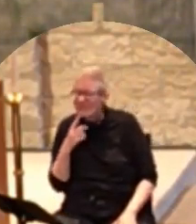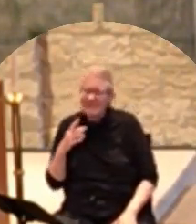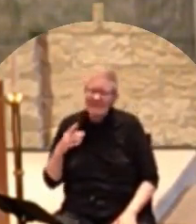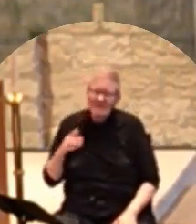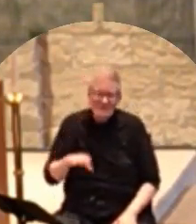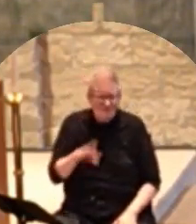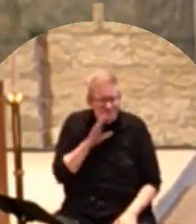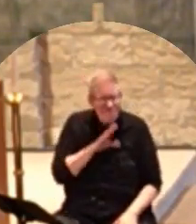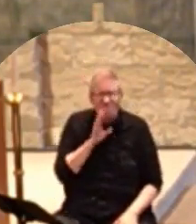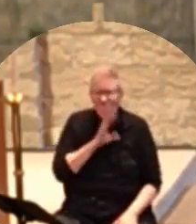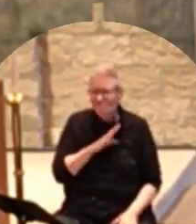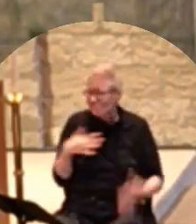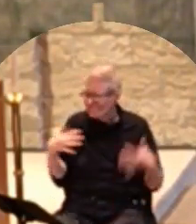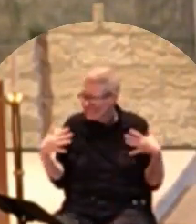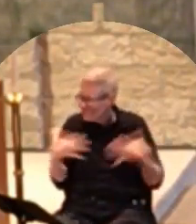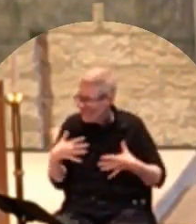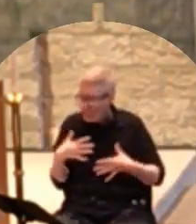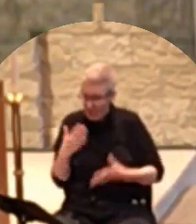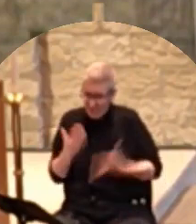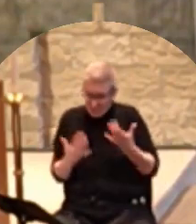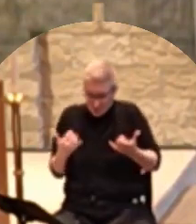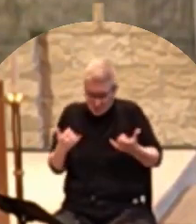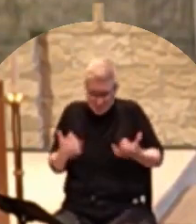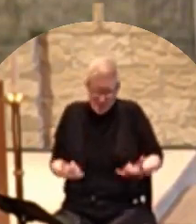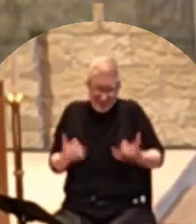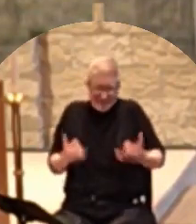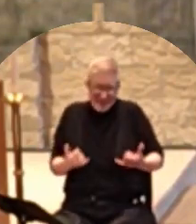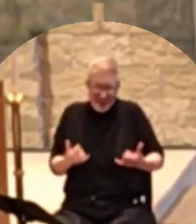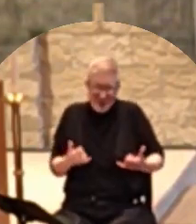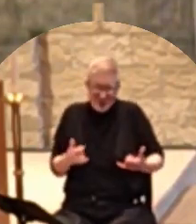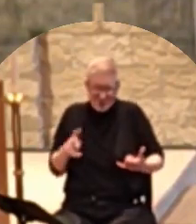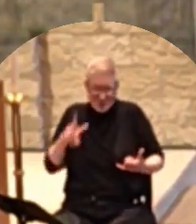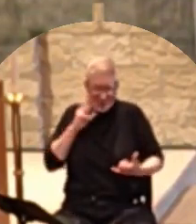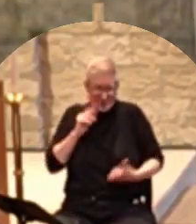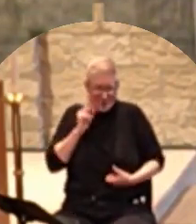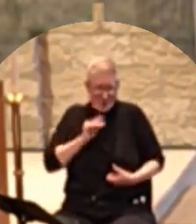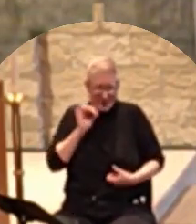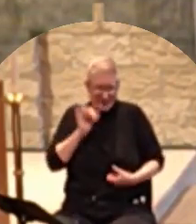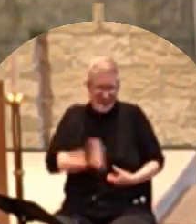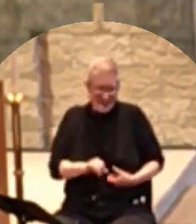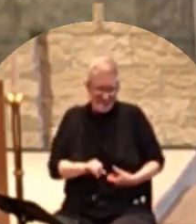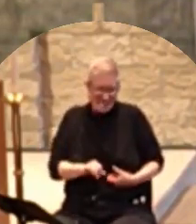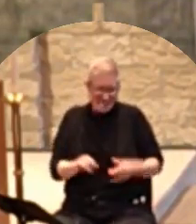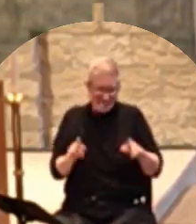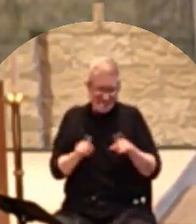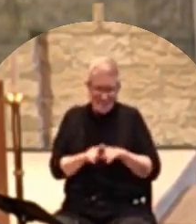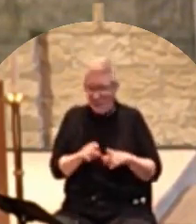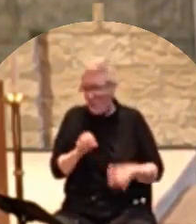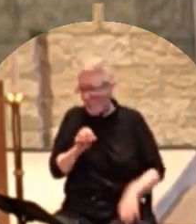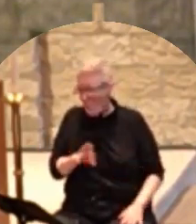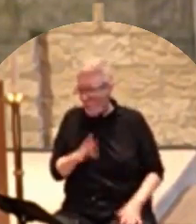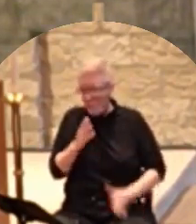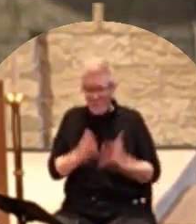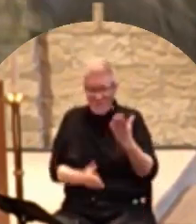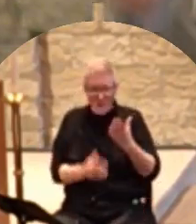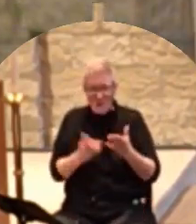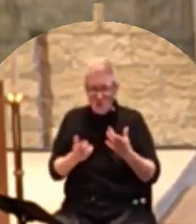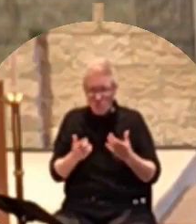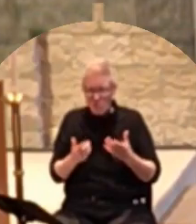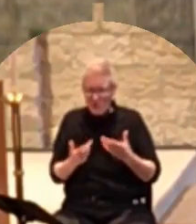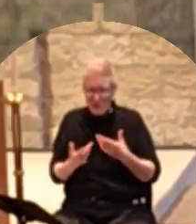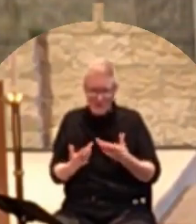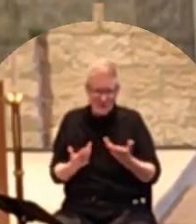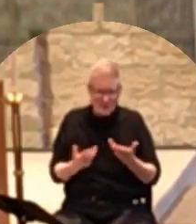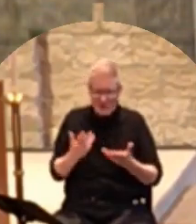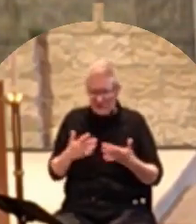And many of you may be at that place right here and right now. Or like me, you may go in and out